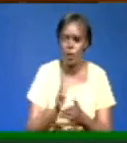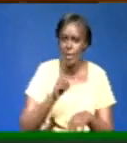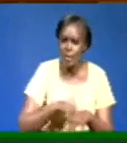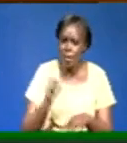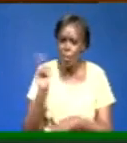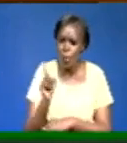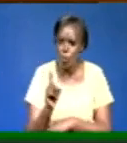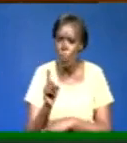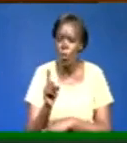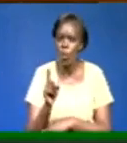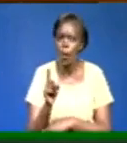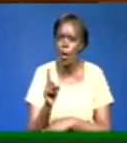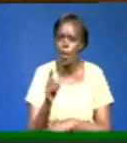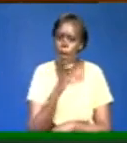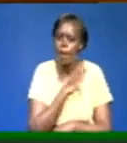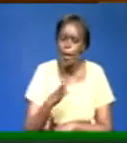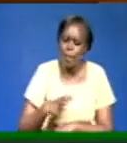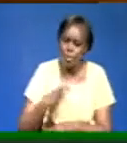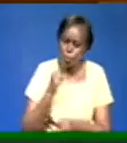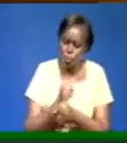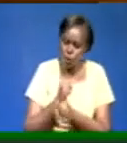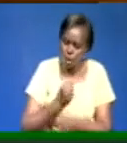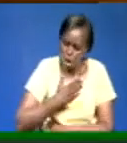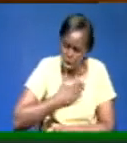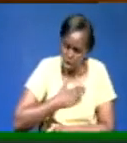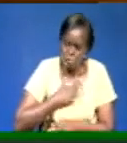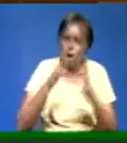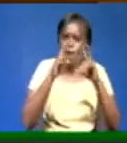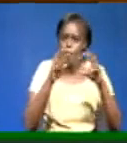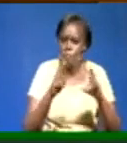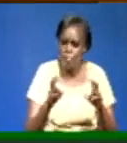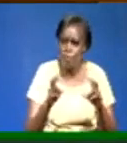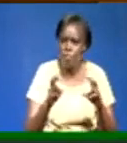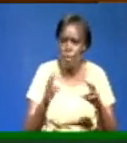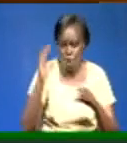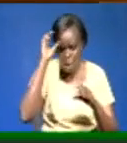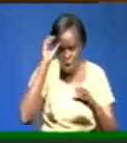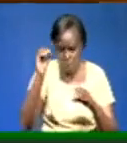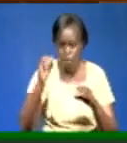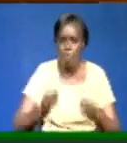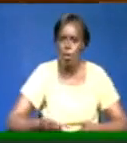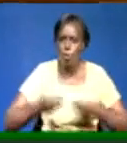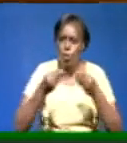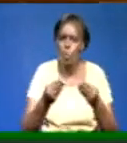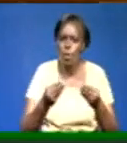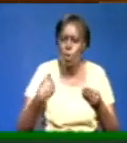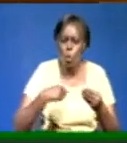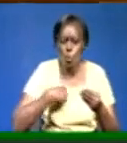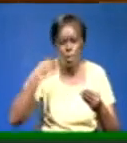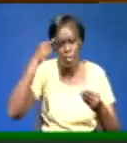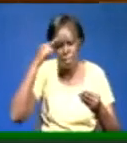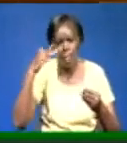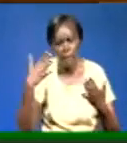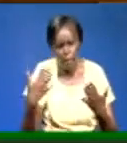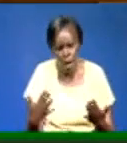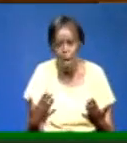then presented as a committee to do our vetting, we give our opinion that this is what we think, having sat